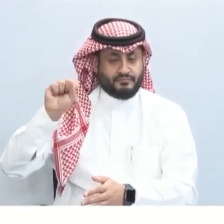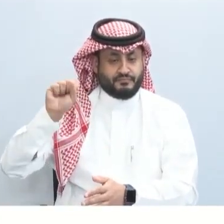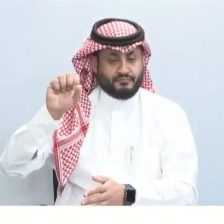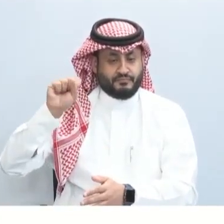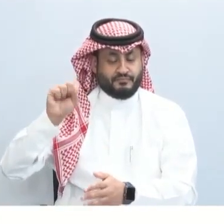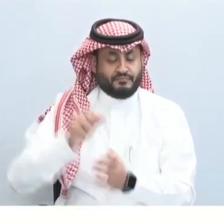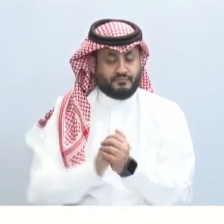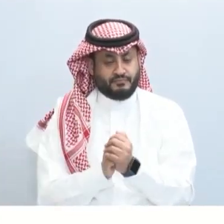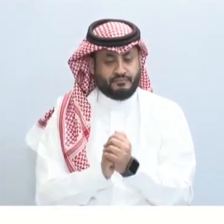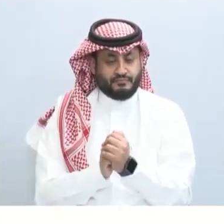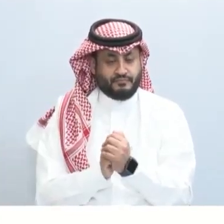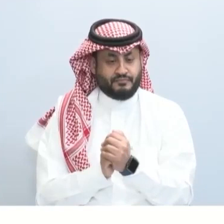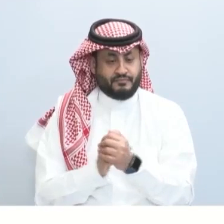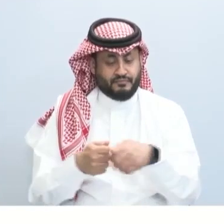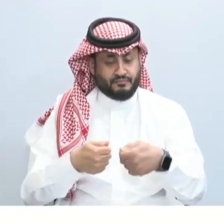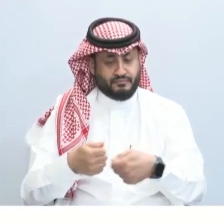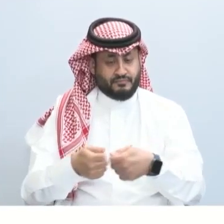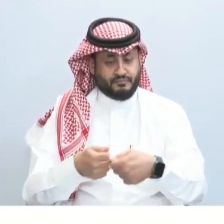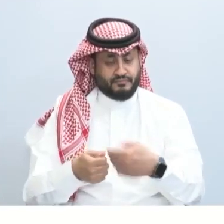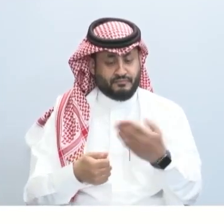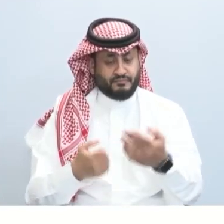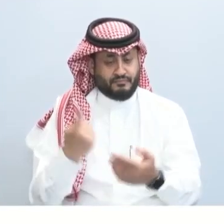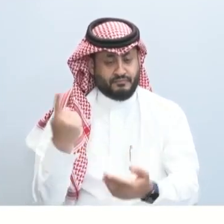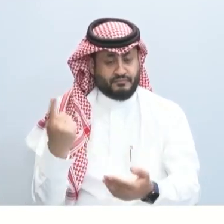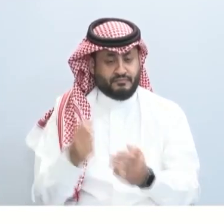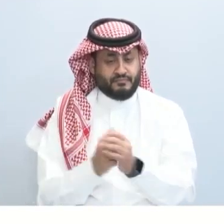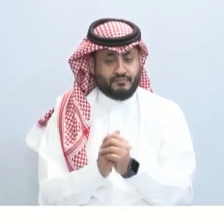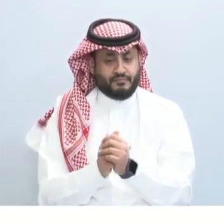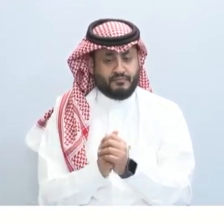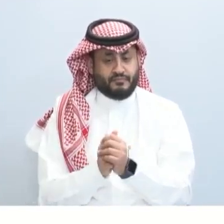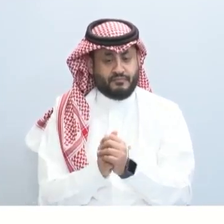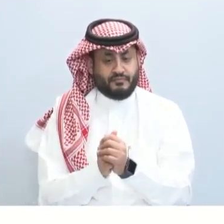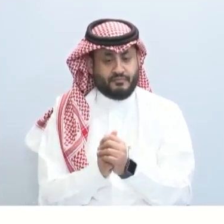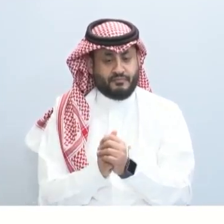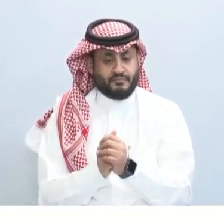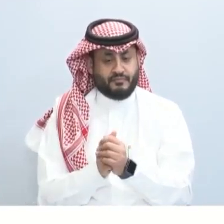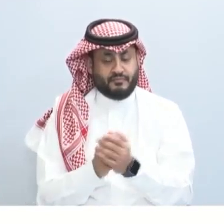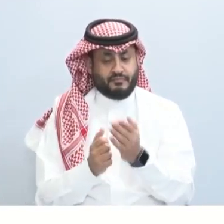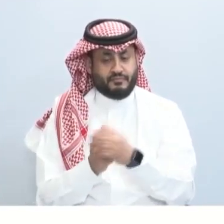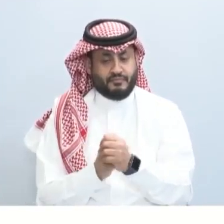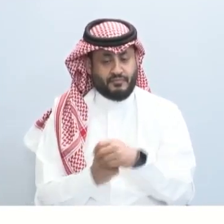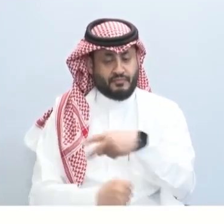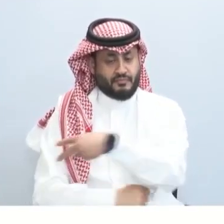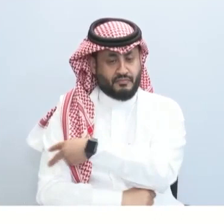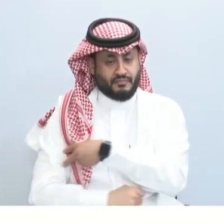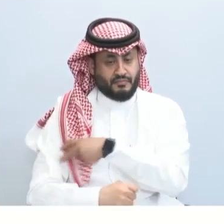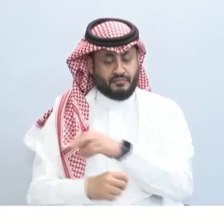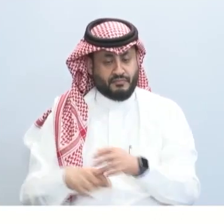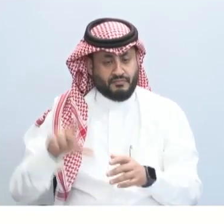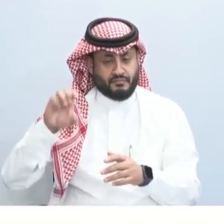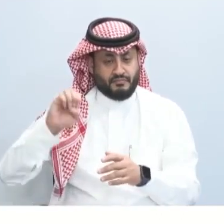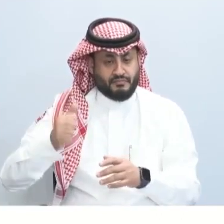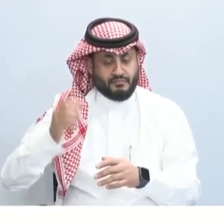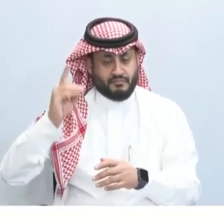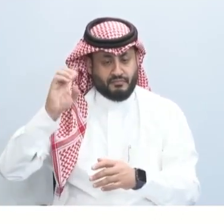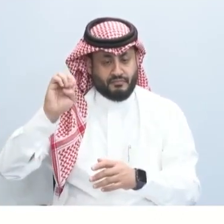where people go to work. Business, which is the first one. And then we have leader,